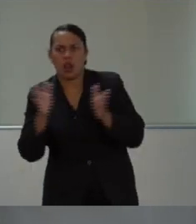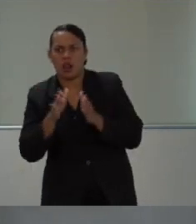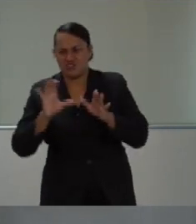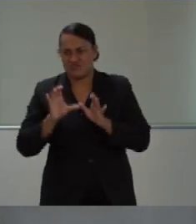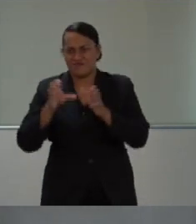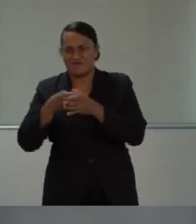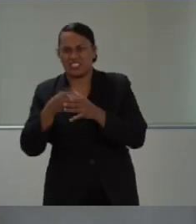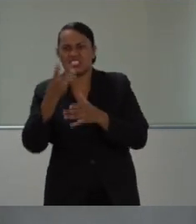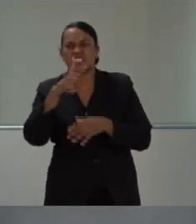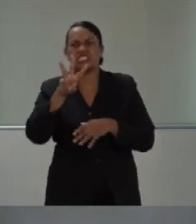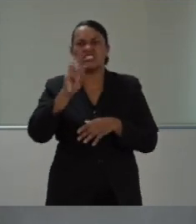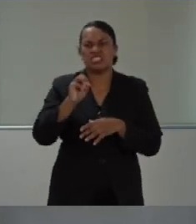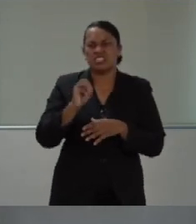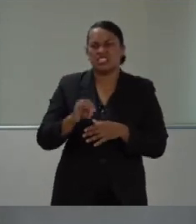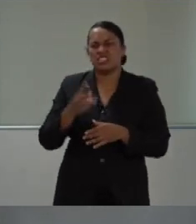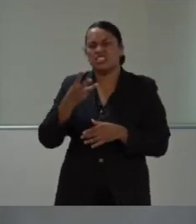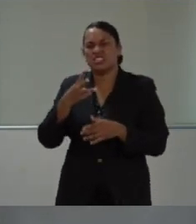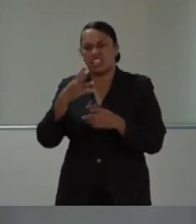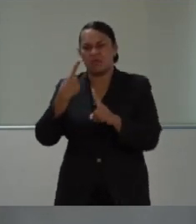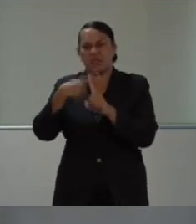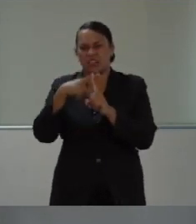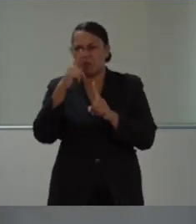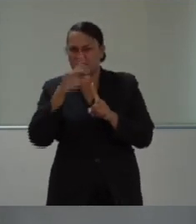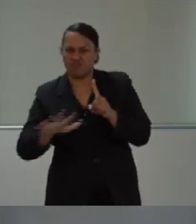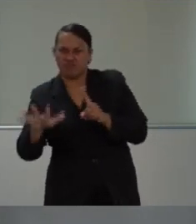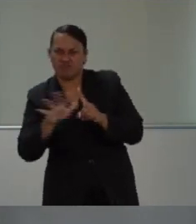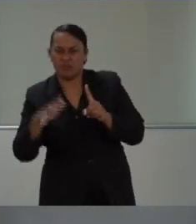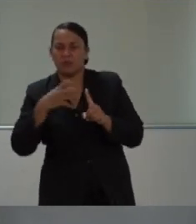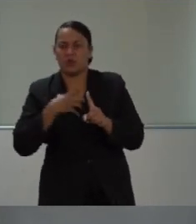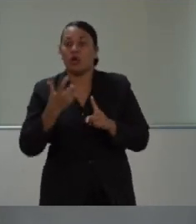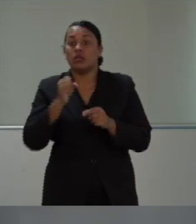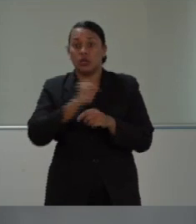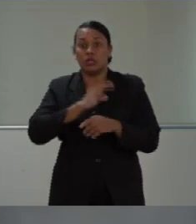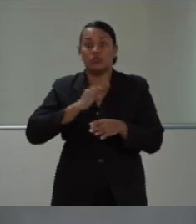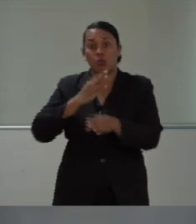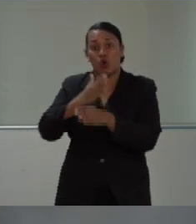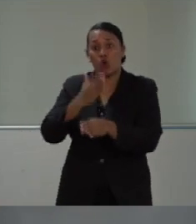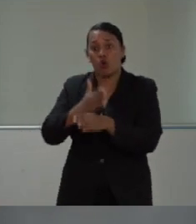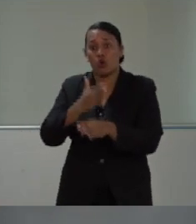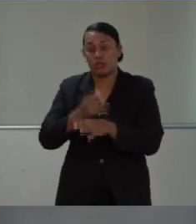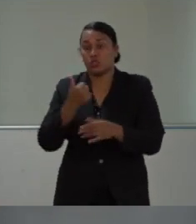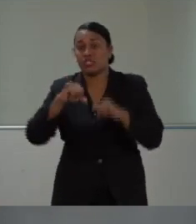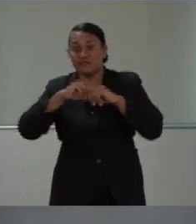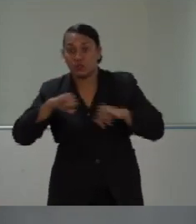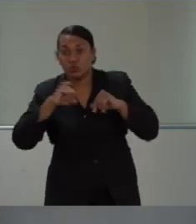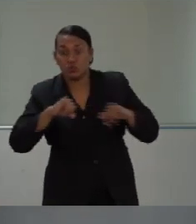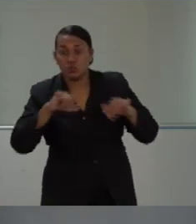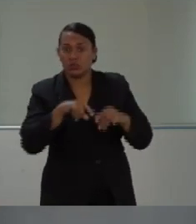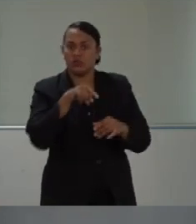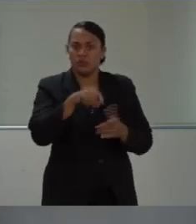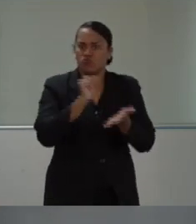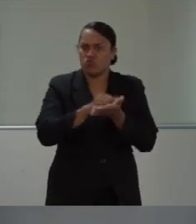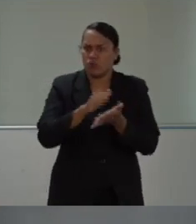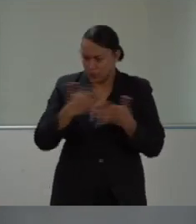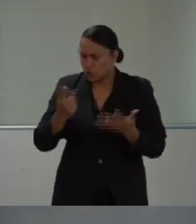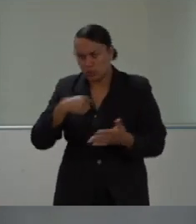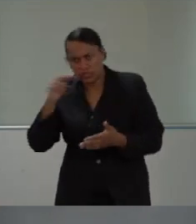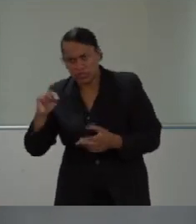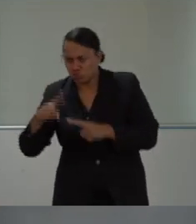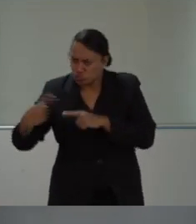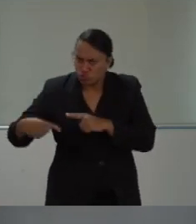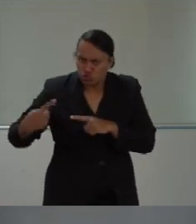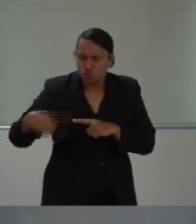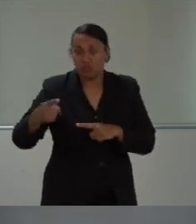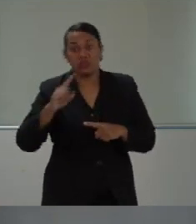plus people we're dealing with here. An investigation has to be done meticulously. At the end of the day, we'll be